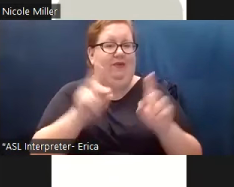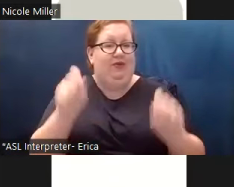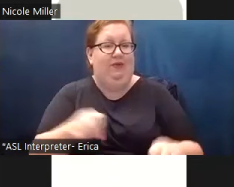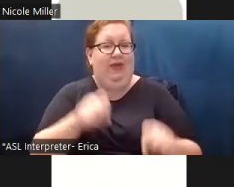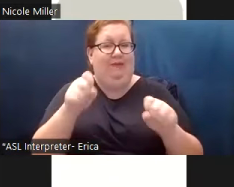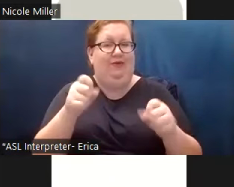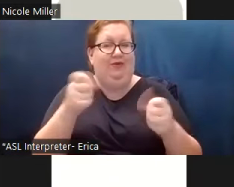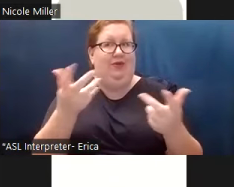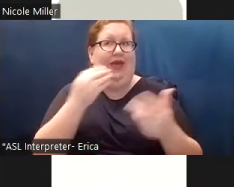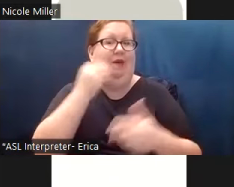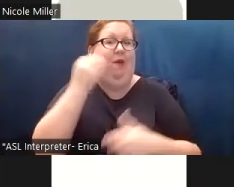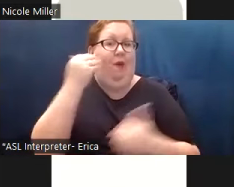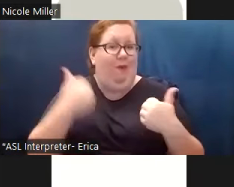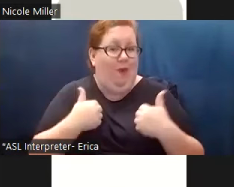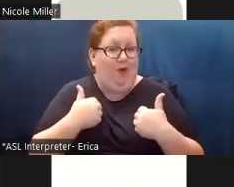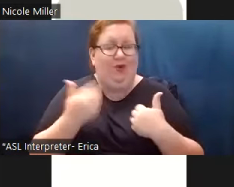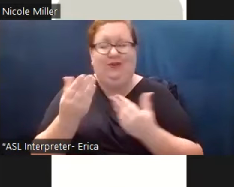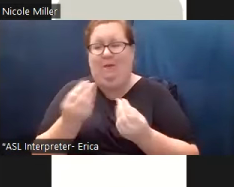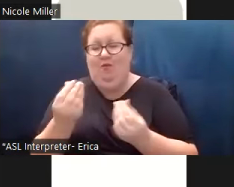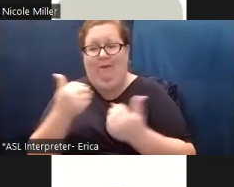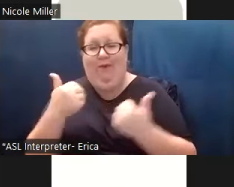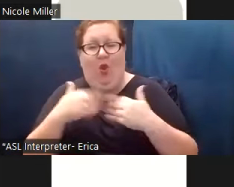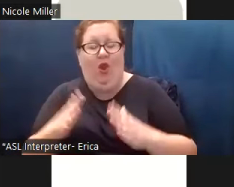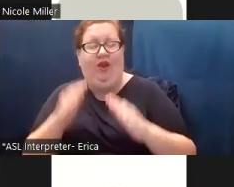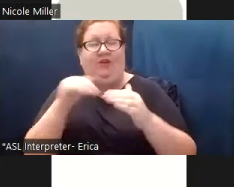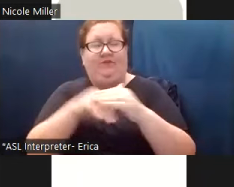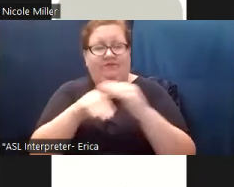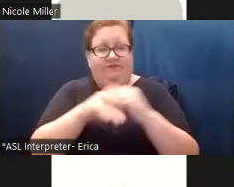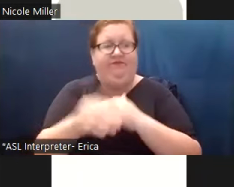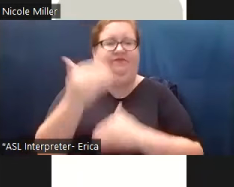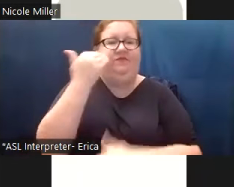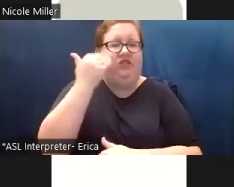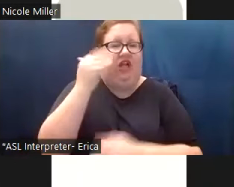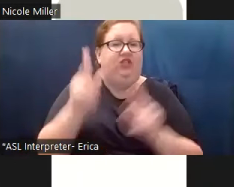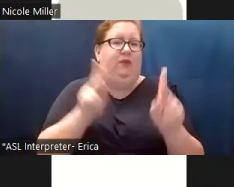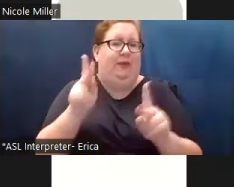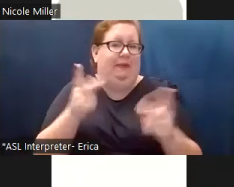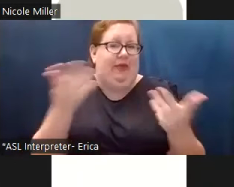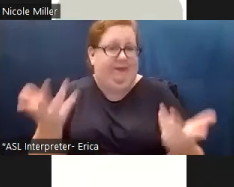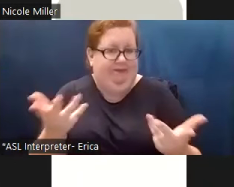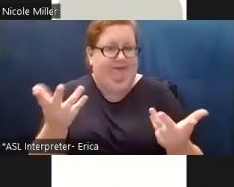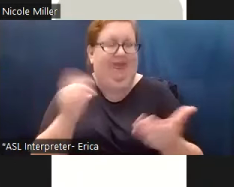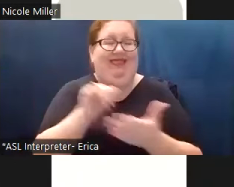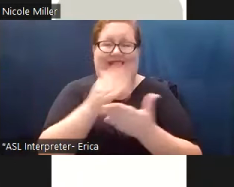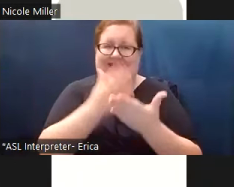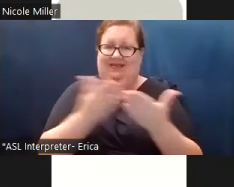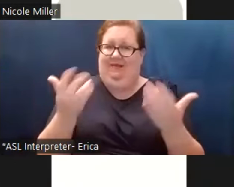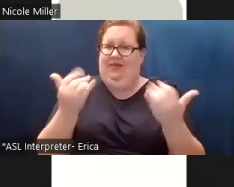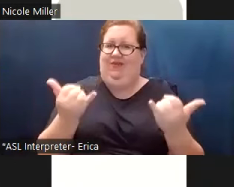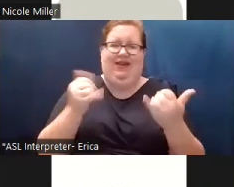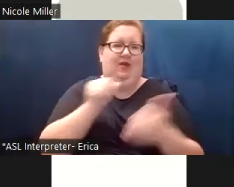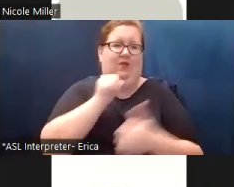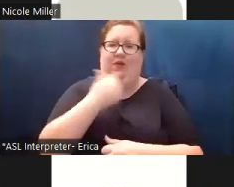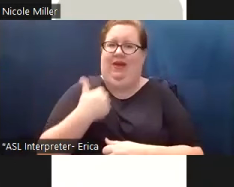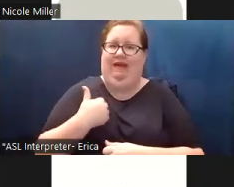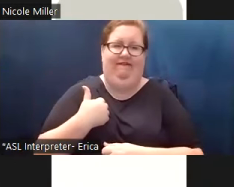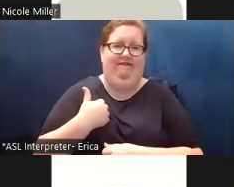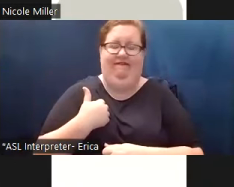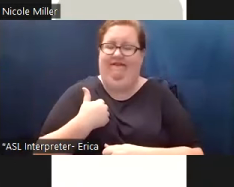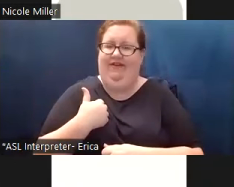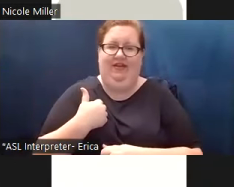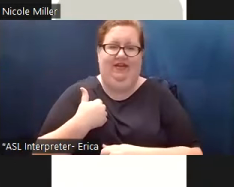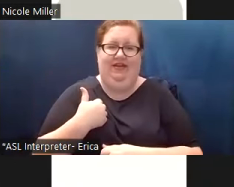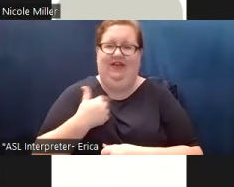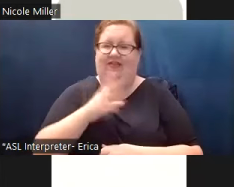or for homeowners and property owners to be able to access knowledgeable people? That's something that right now we don't have that